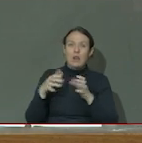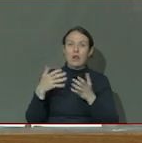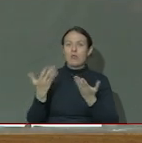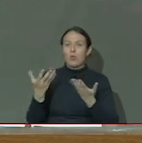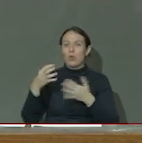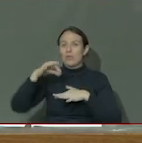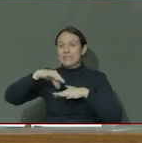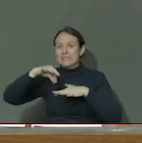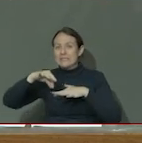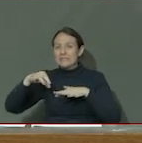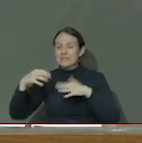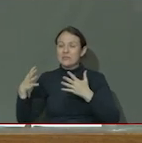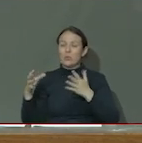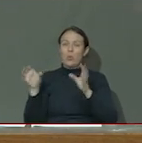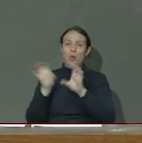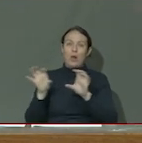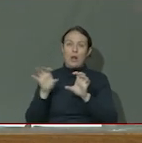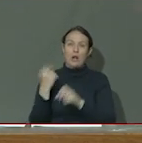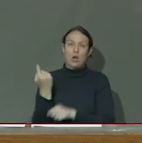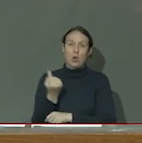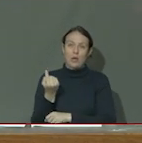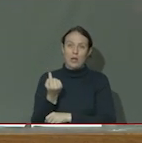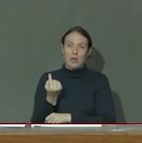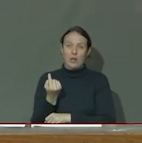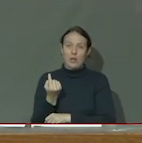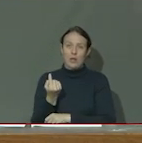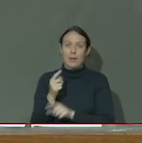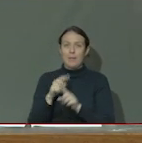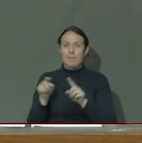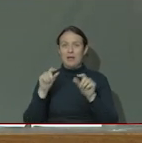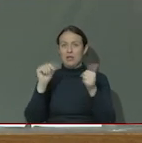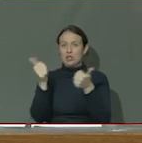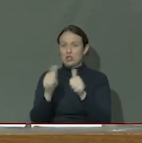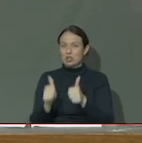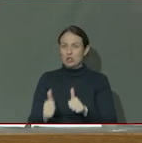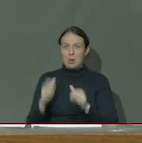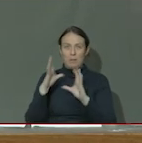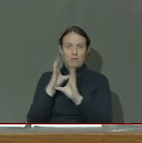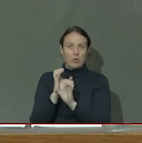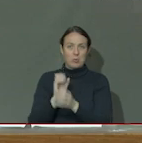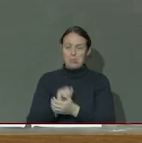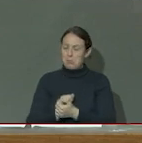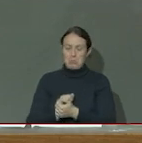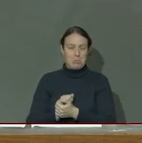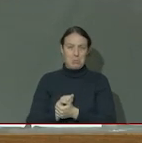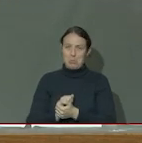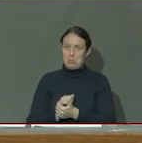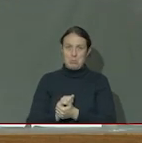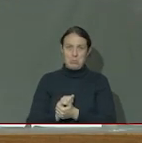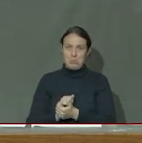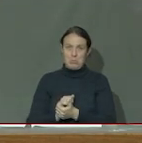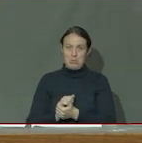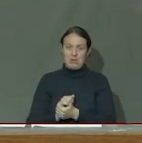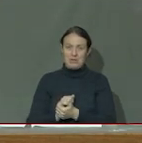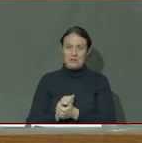We just looked at the color. We did not look at the shape of the seeds. All